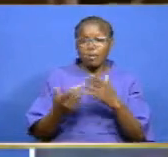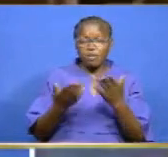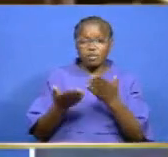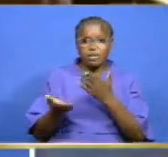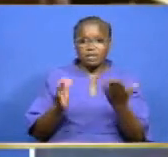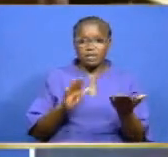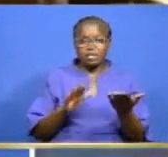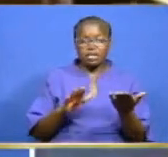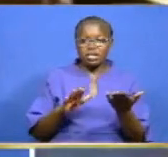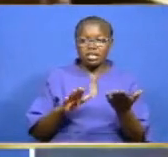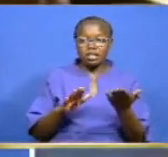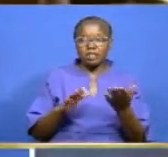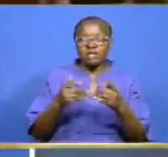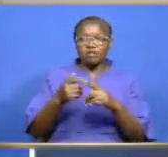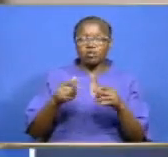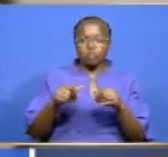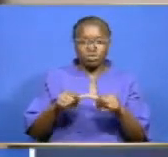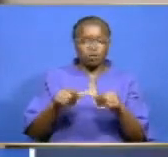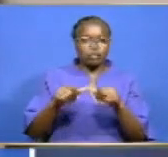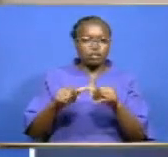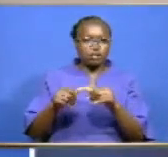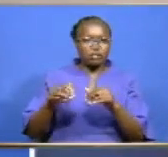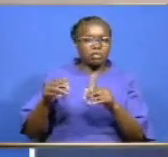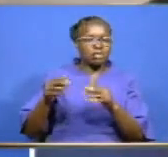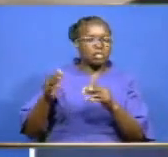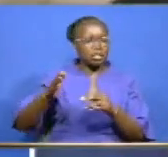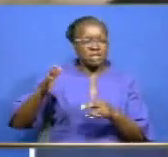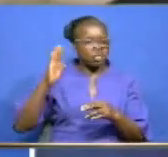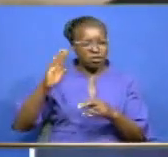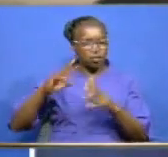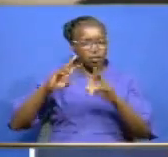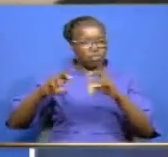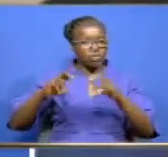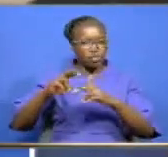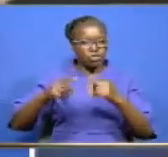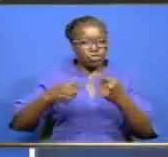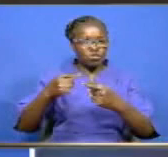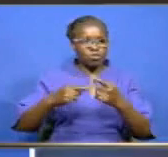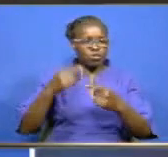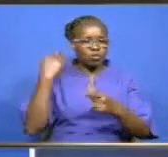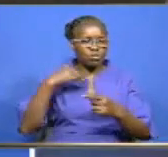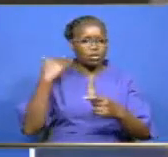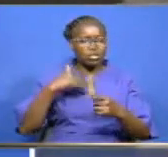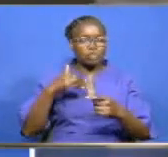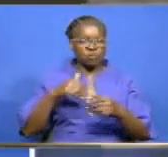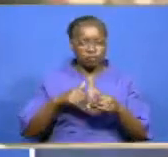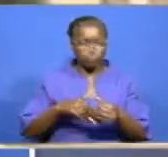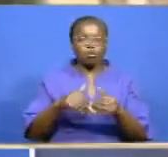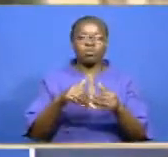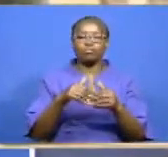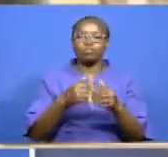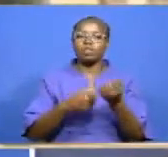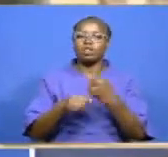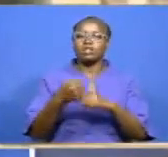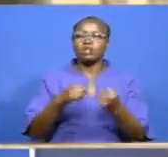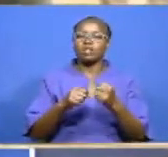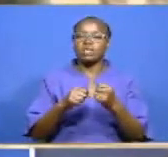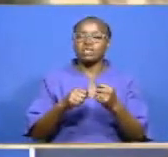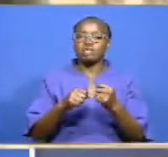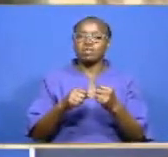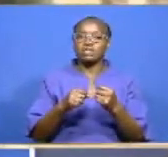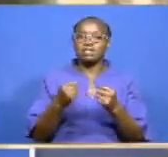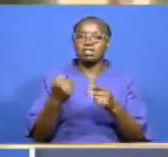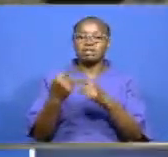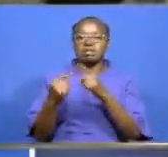might be as a result of the ongoing security operation to search for bandits who have been carrying out banditry in the region. On Sunday, a